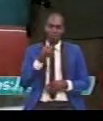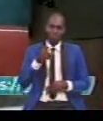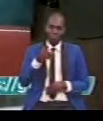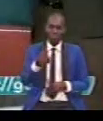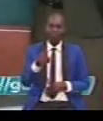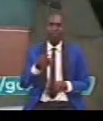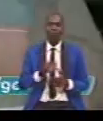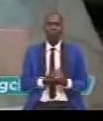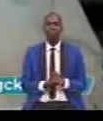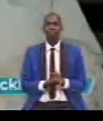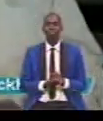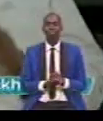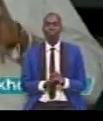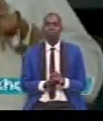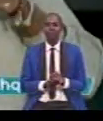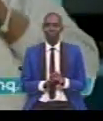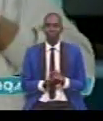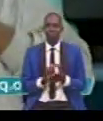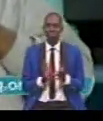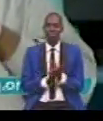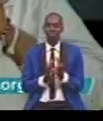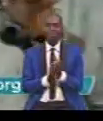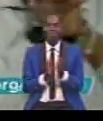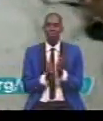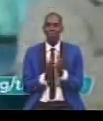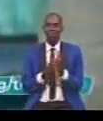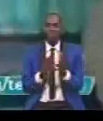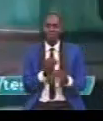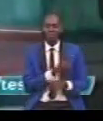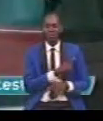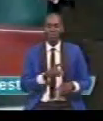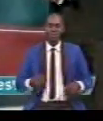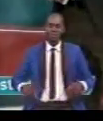your hands together for the Lord.